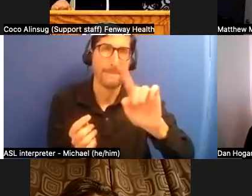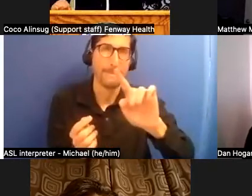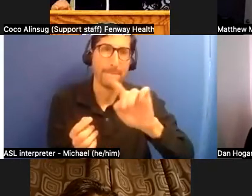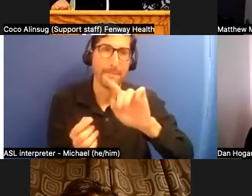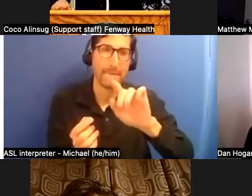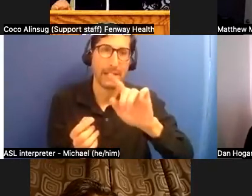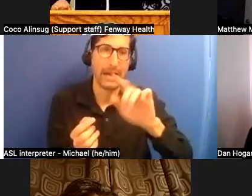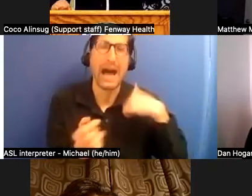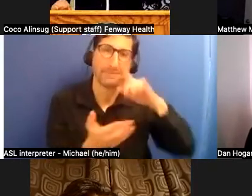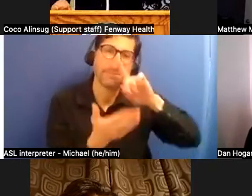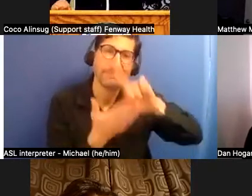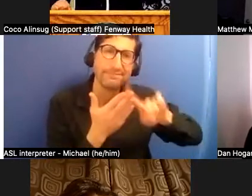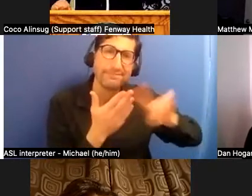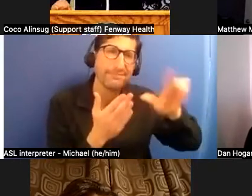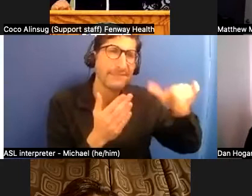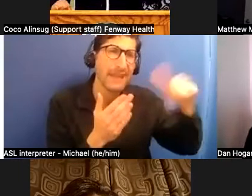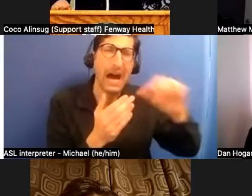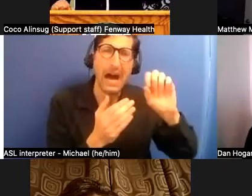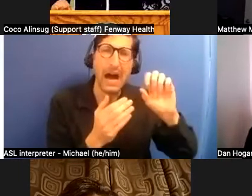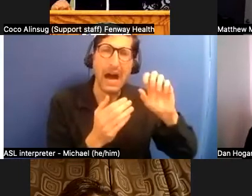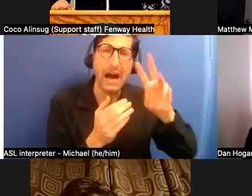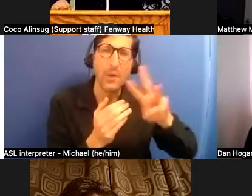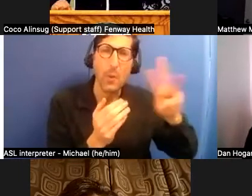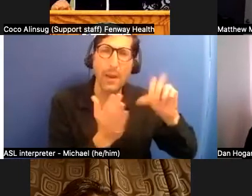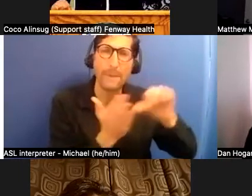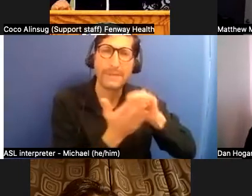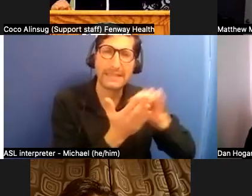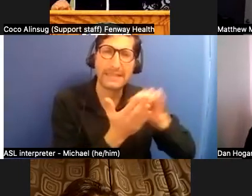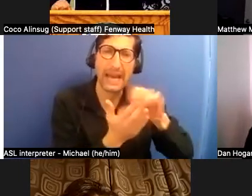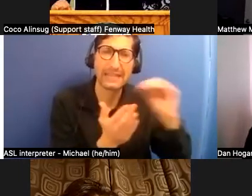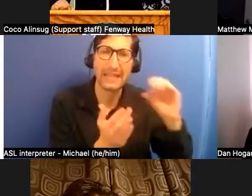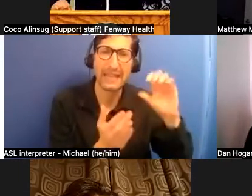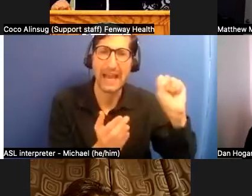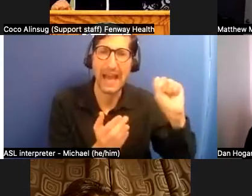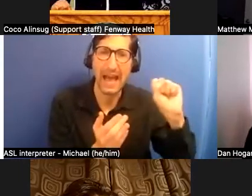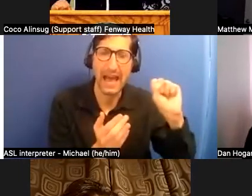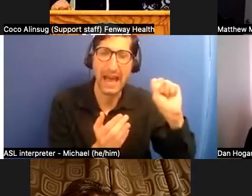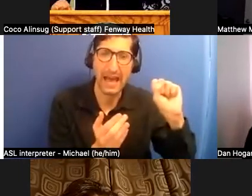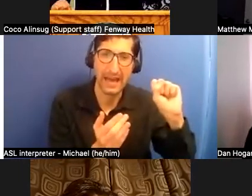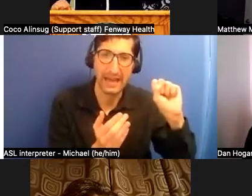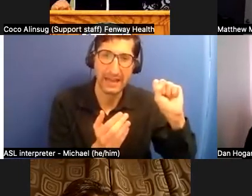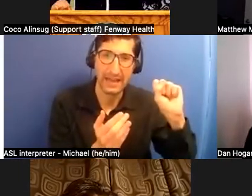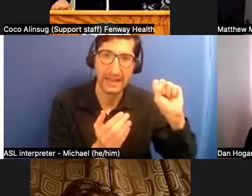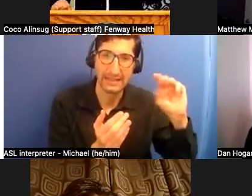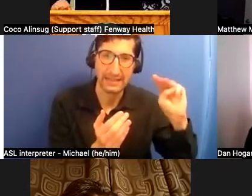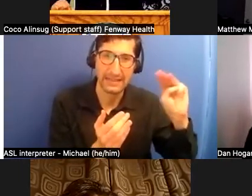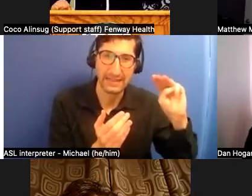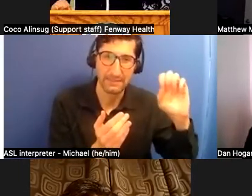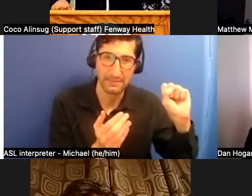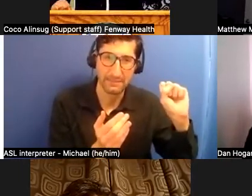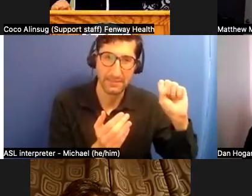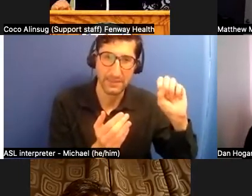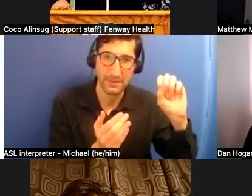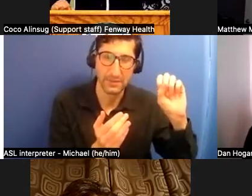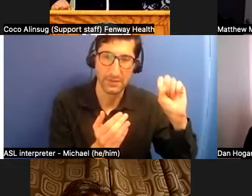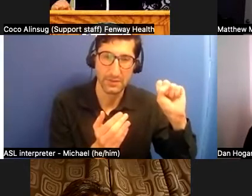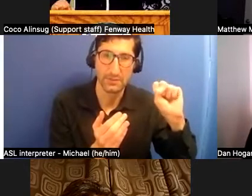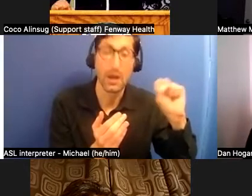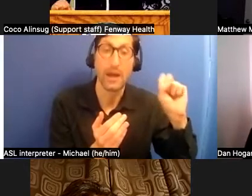sites and SCSs in the, around the world with peer workers. And it's, first off, it's really